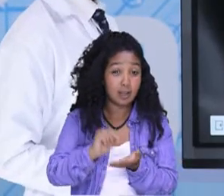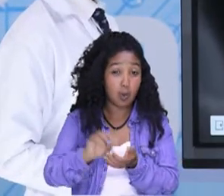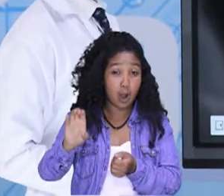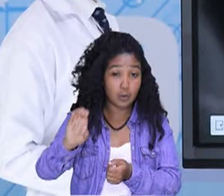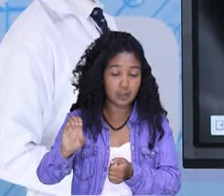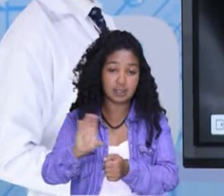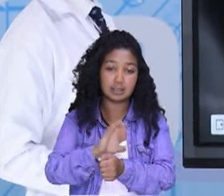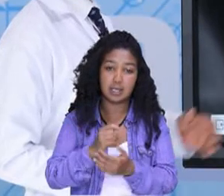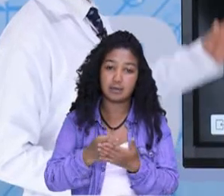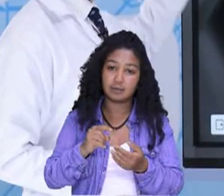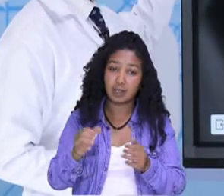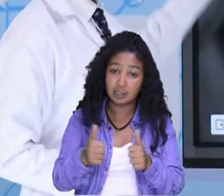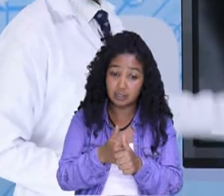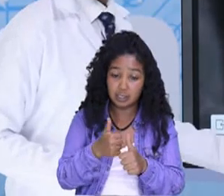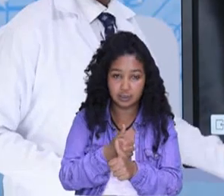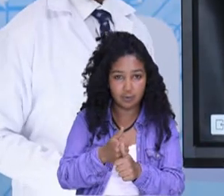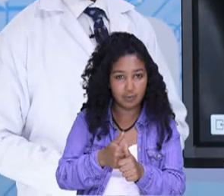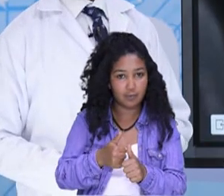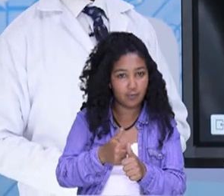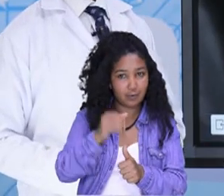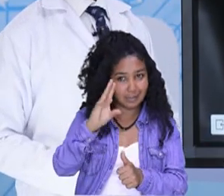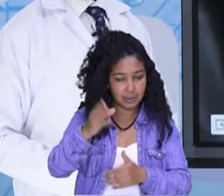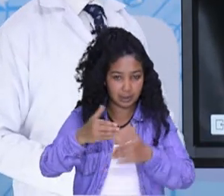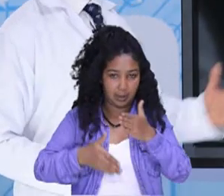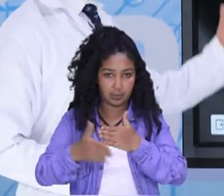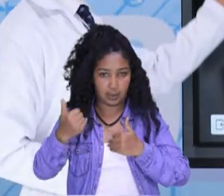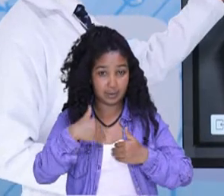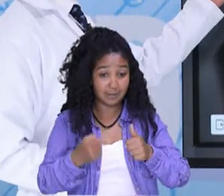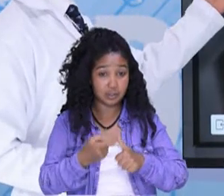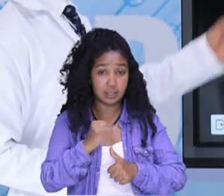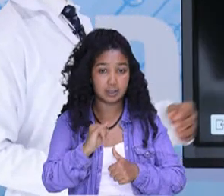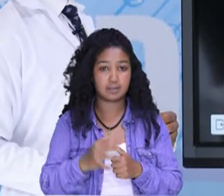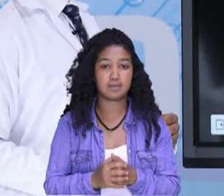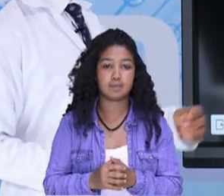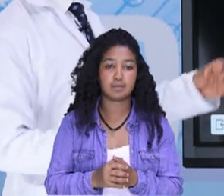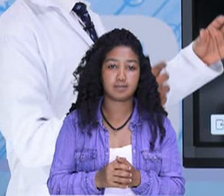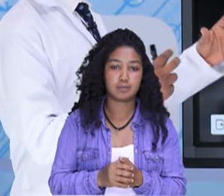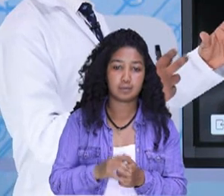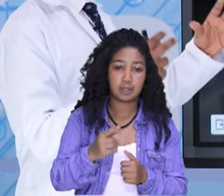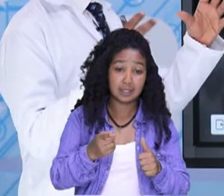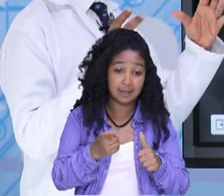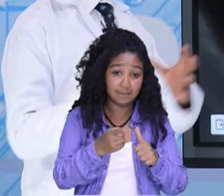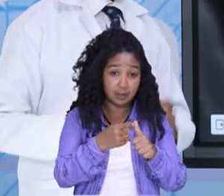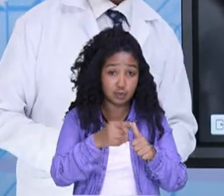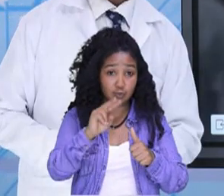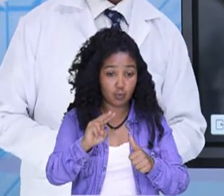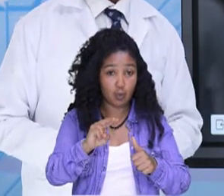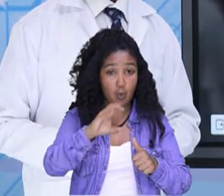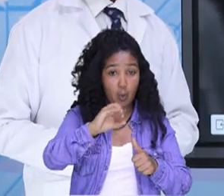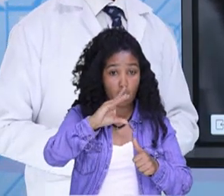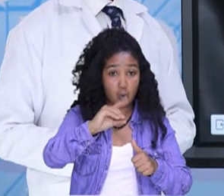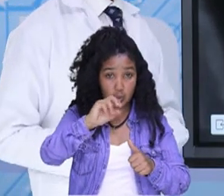eukaryotes, translation follows 6 steps. The first step, the first 2